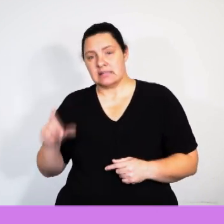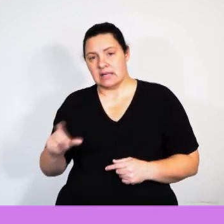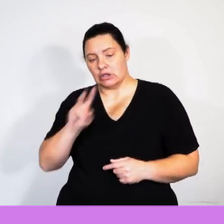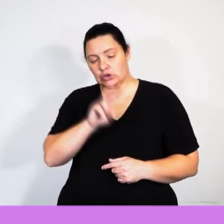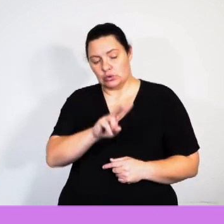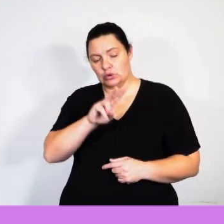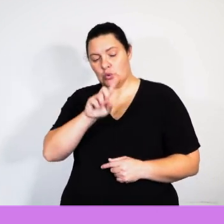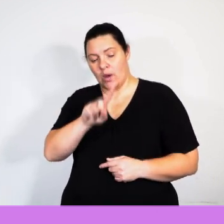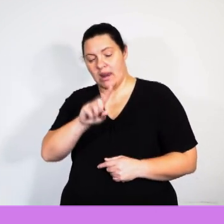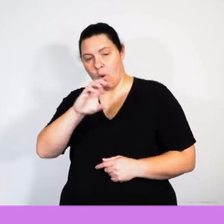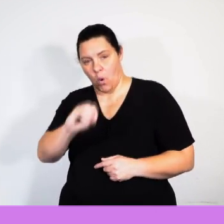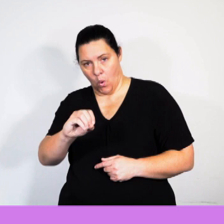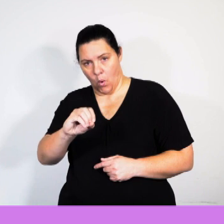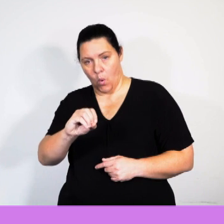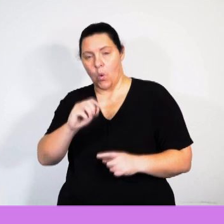going to say